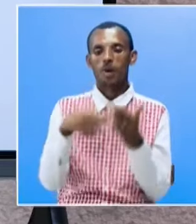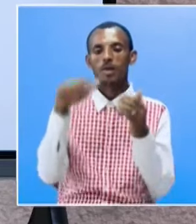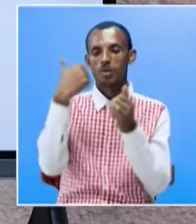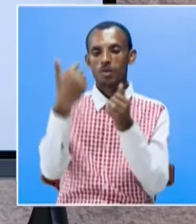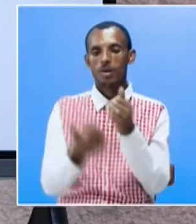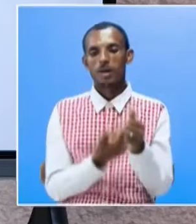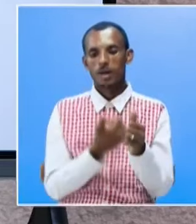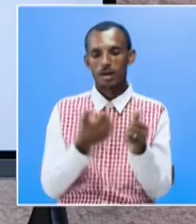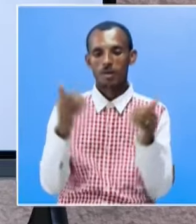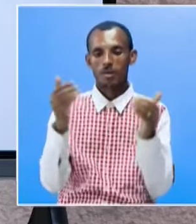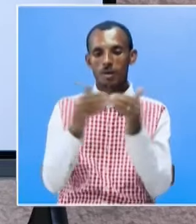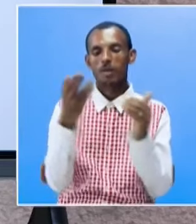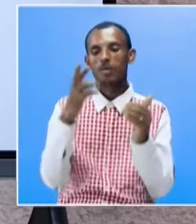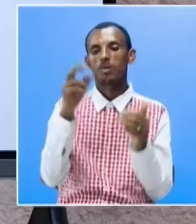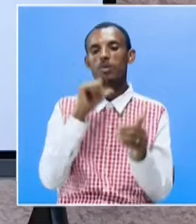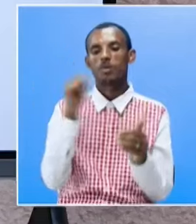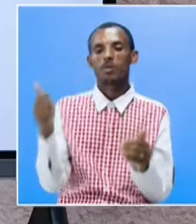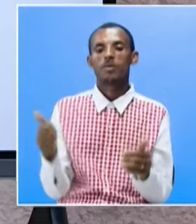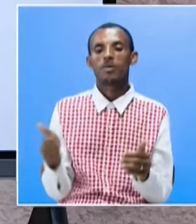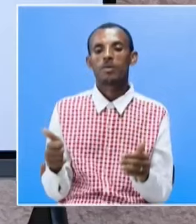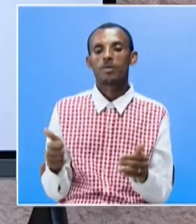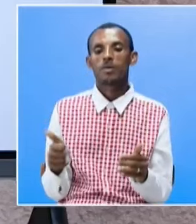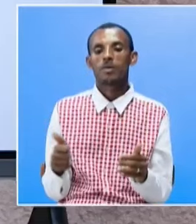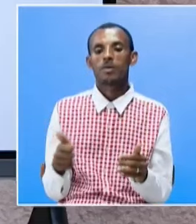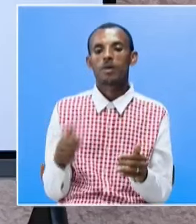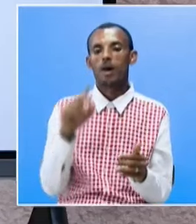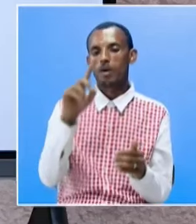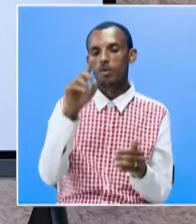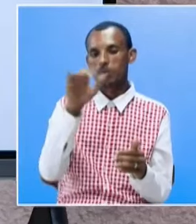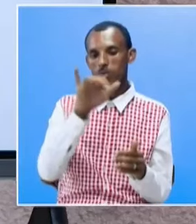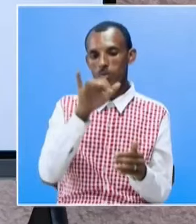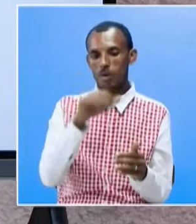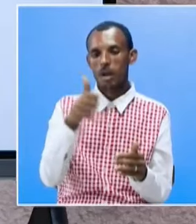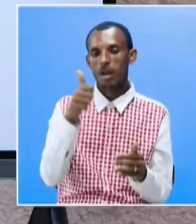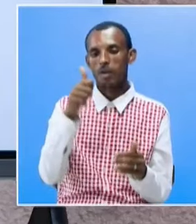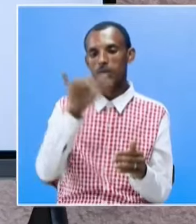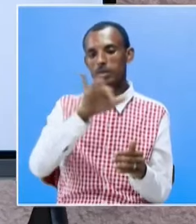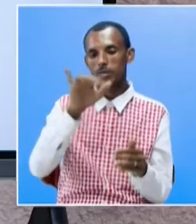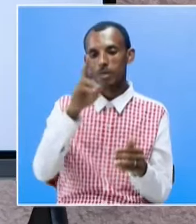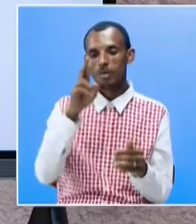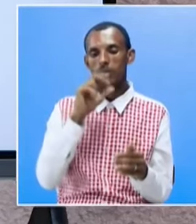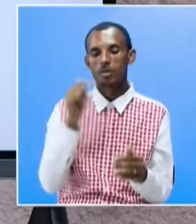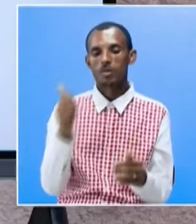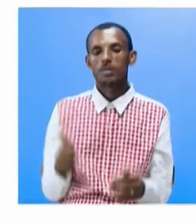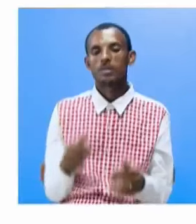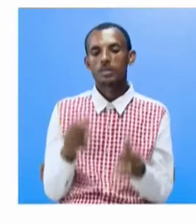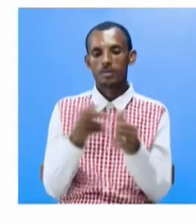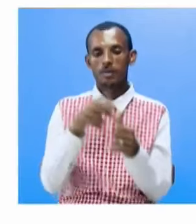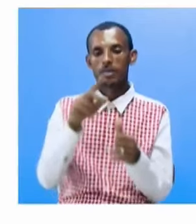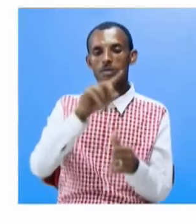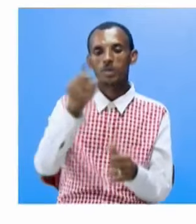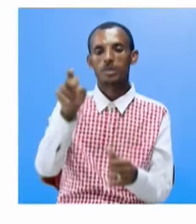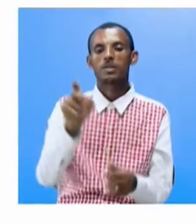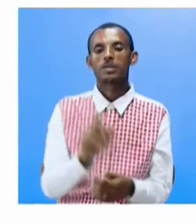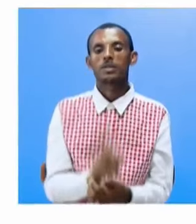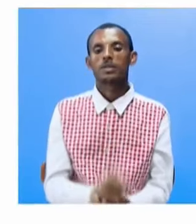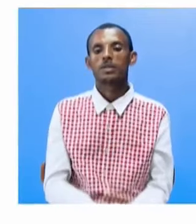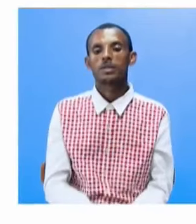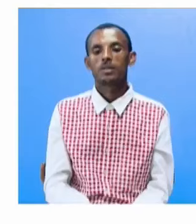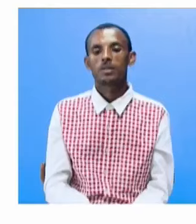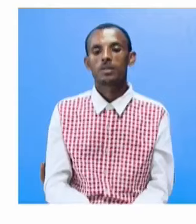they congruent? How do we fit one triangle on another? Here, the first question,